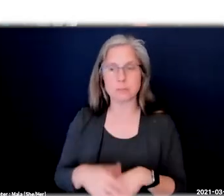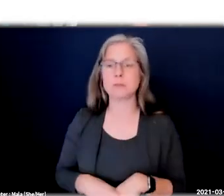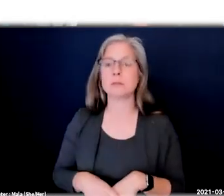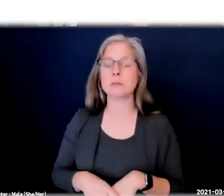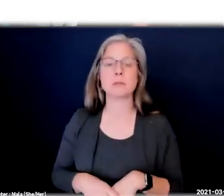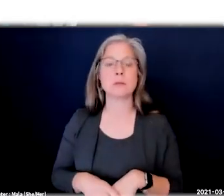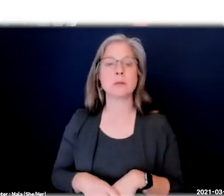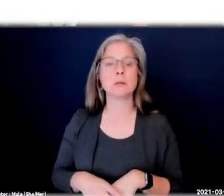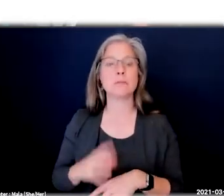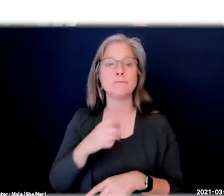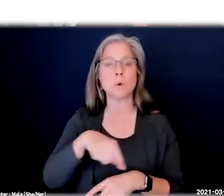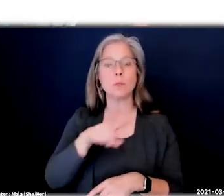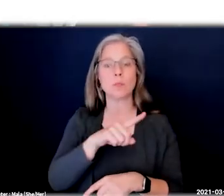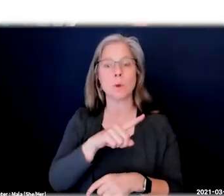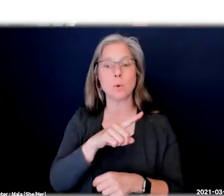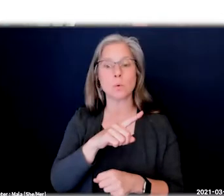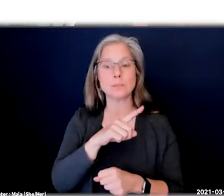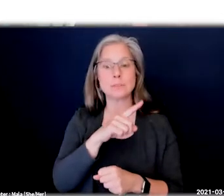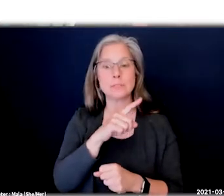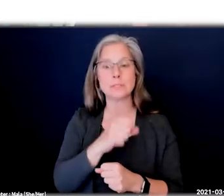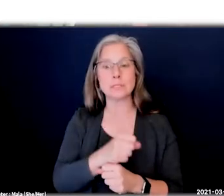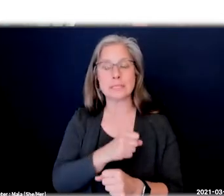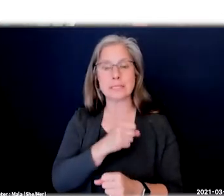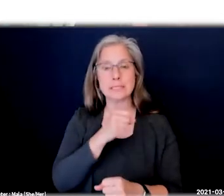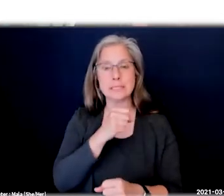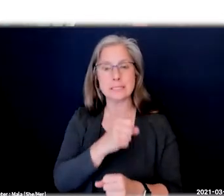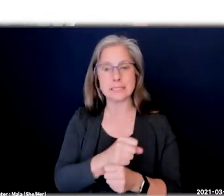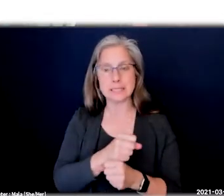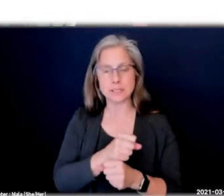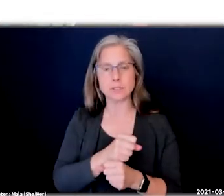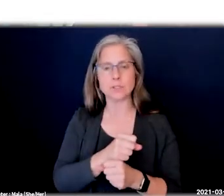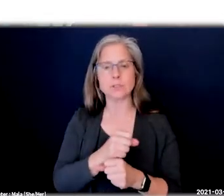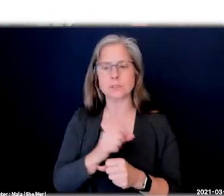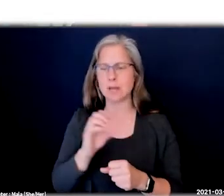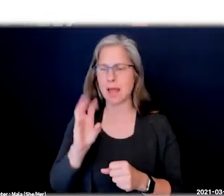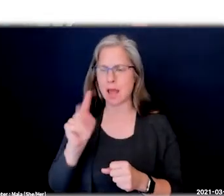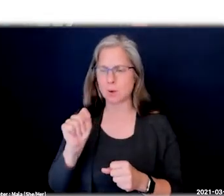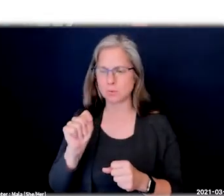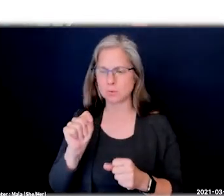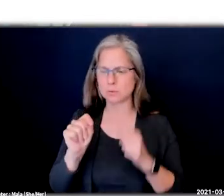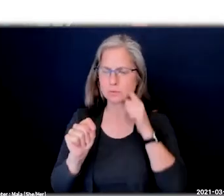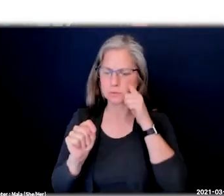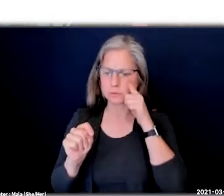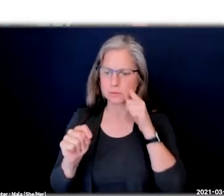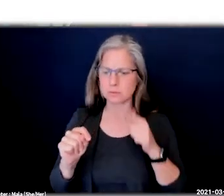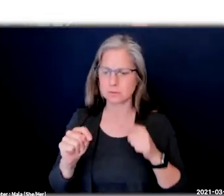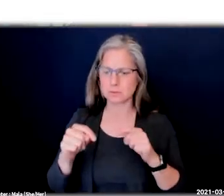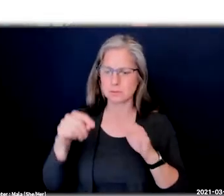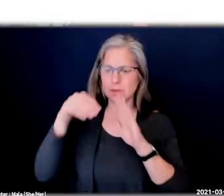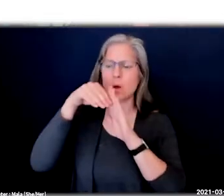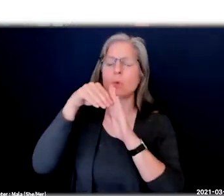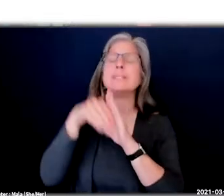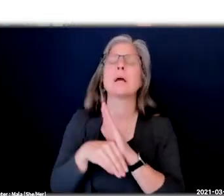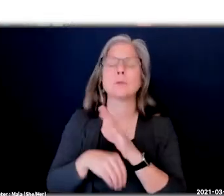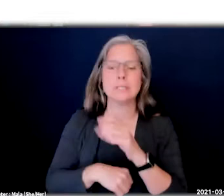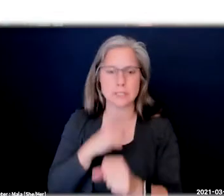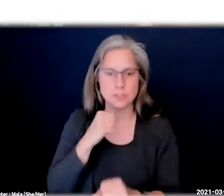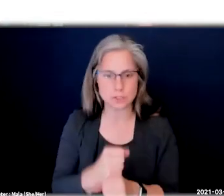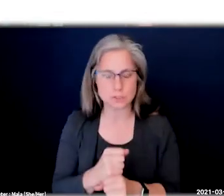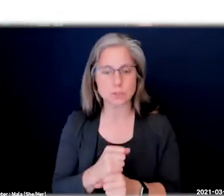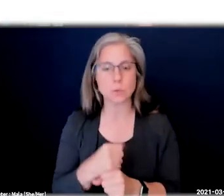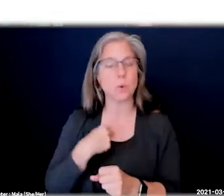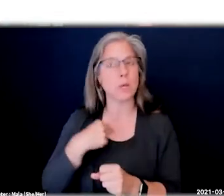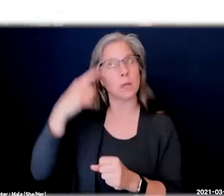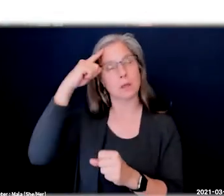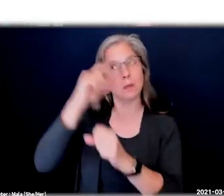out years, we have brought our enrollment back up to what we think was going to happen if COVID never happened